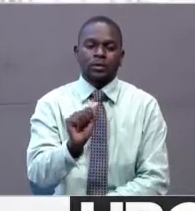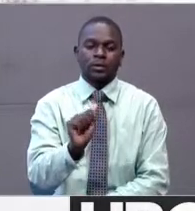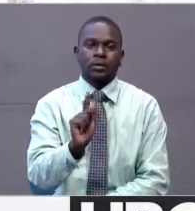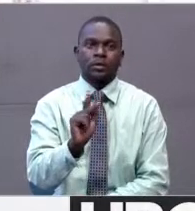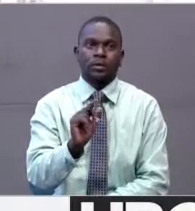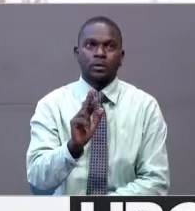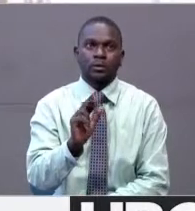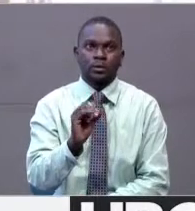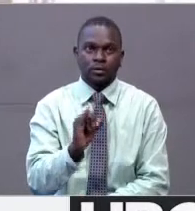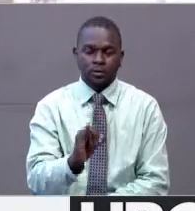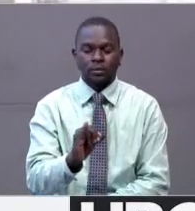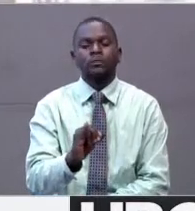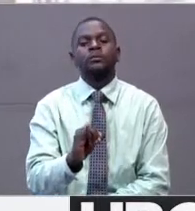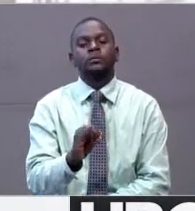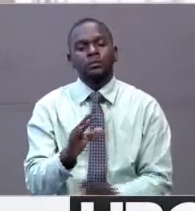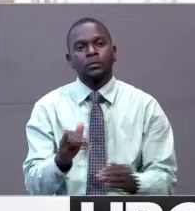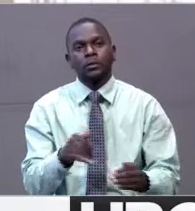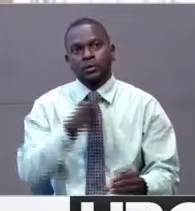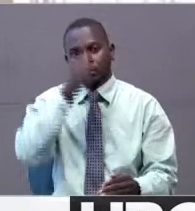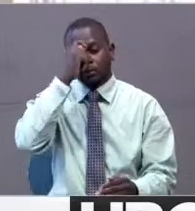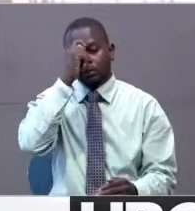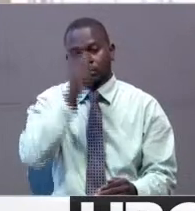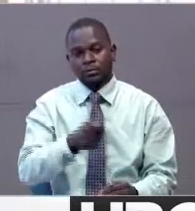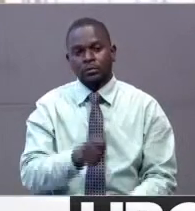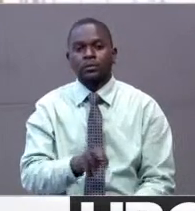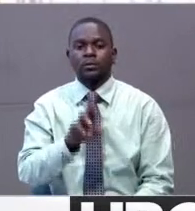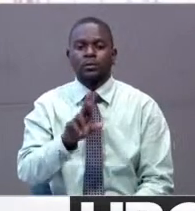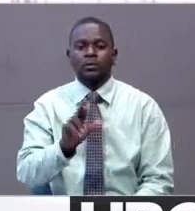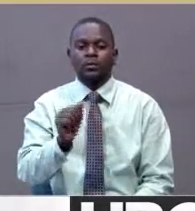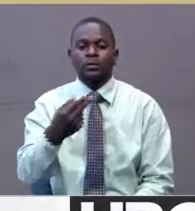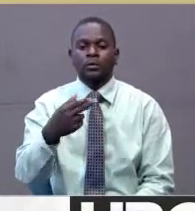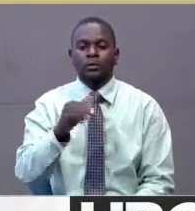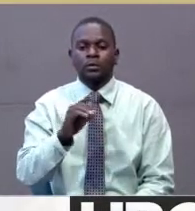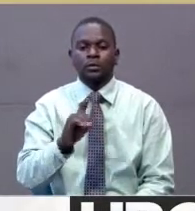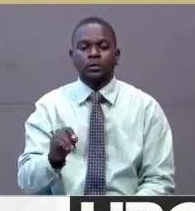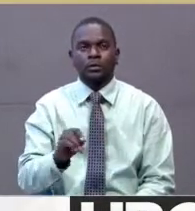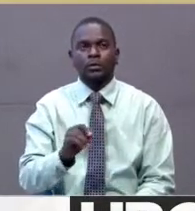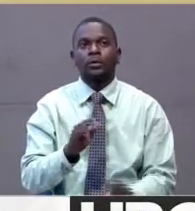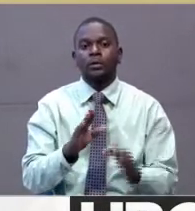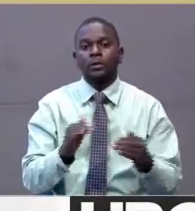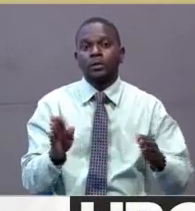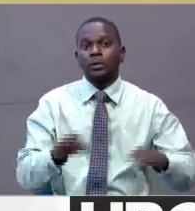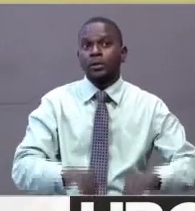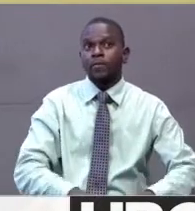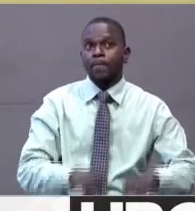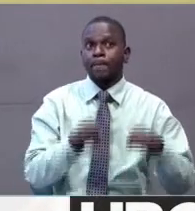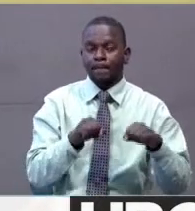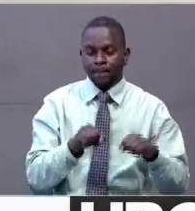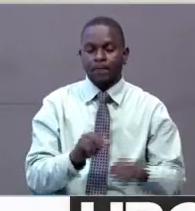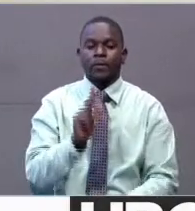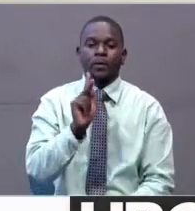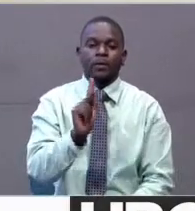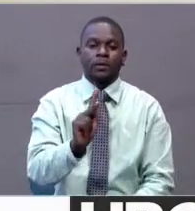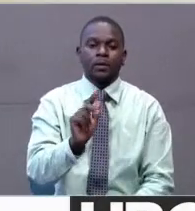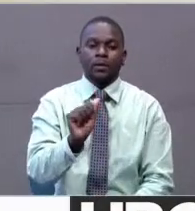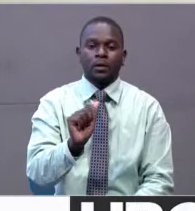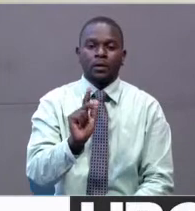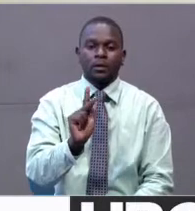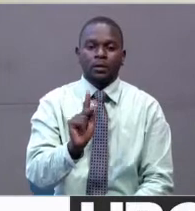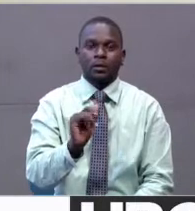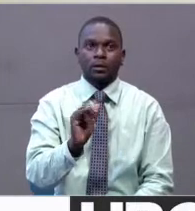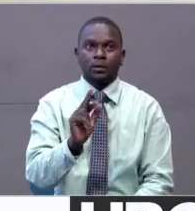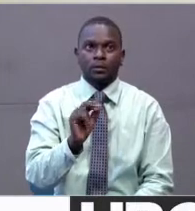Colonel Samuel Mojenyi, convicted Mamuli Rashid on his pleas of guilt. The chairman, Kachiri Division 1 Court